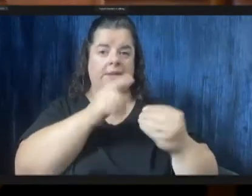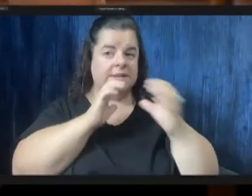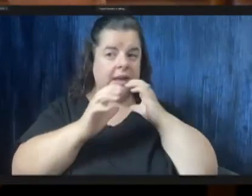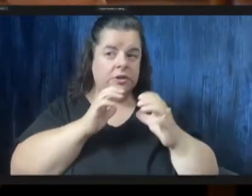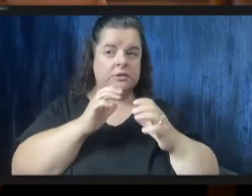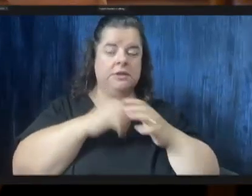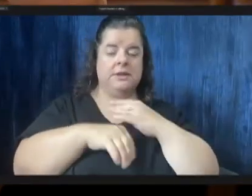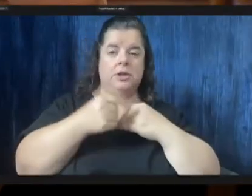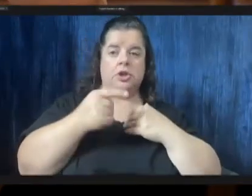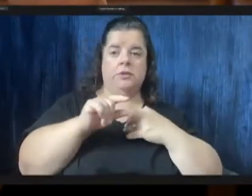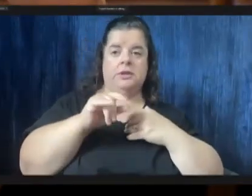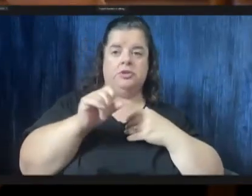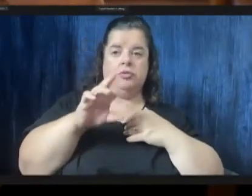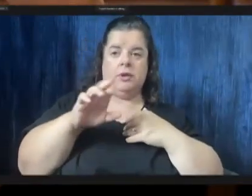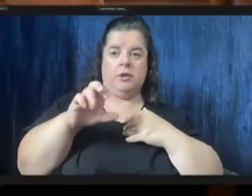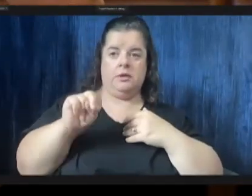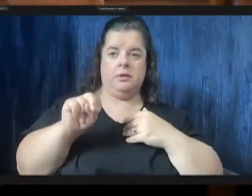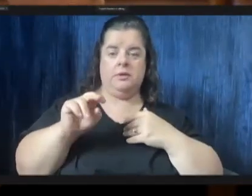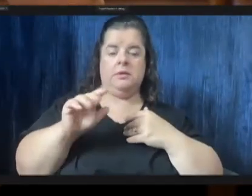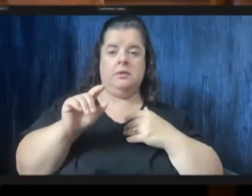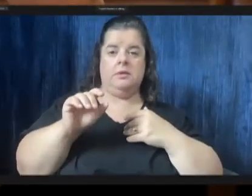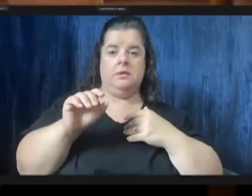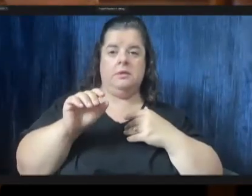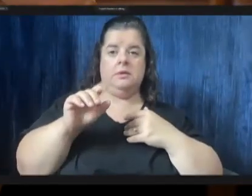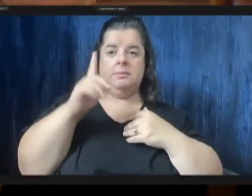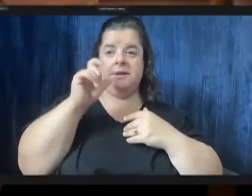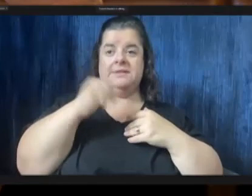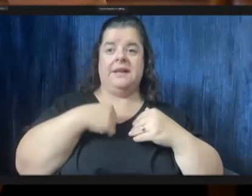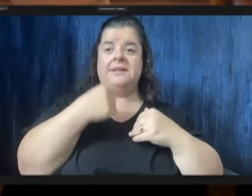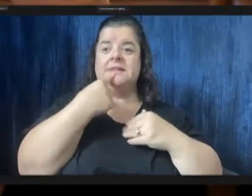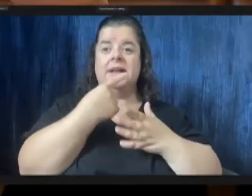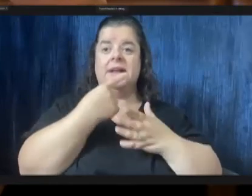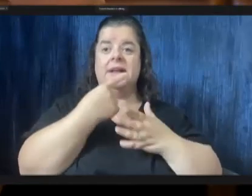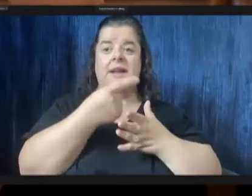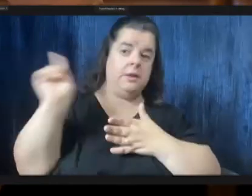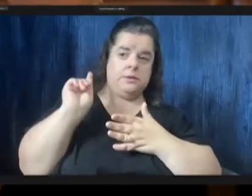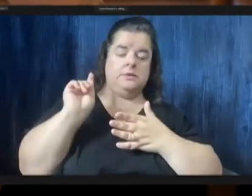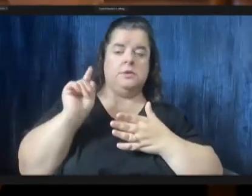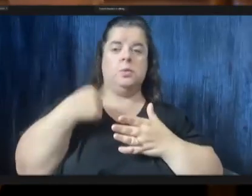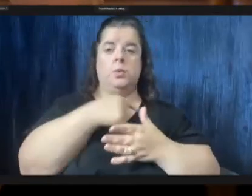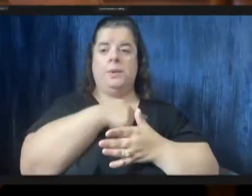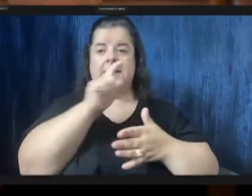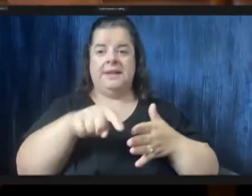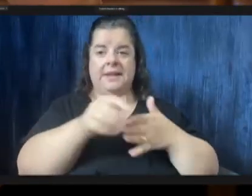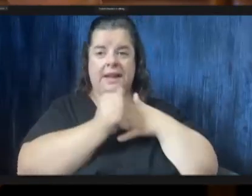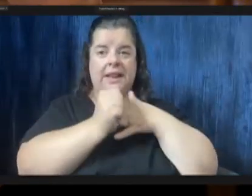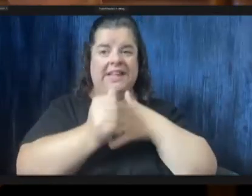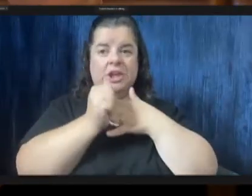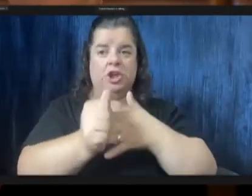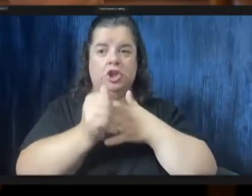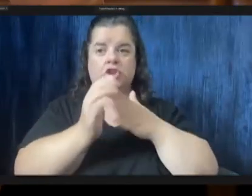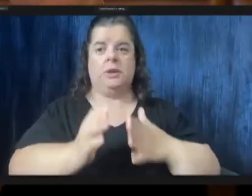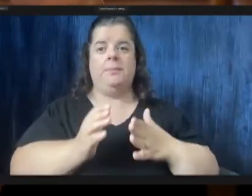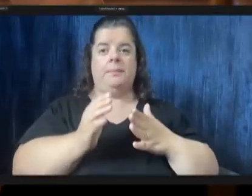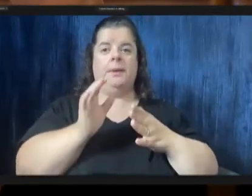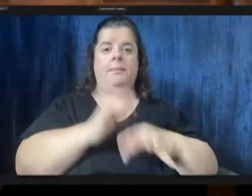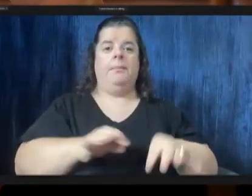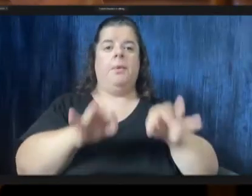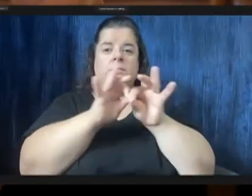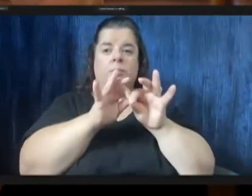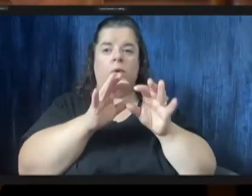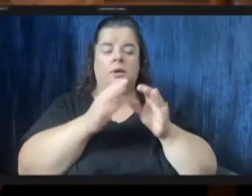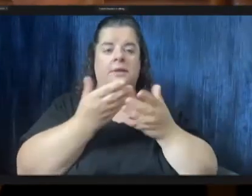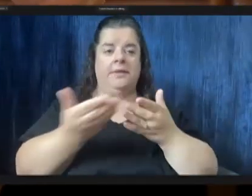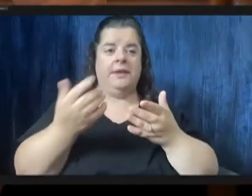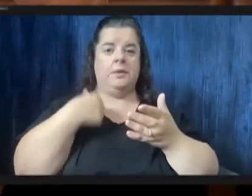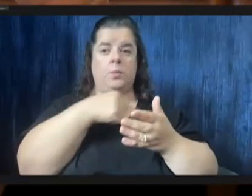Street. Because, as I said last week, we need leadership. That's the most important thing, and we need the will of the